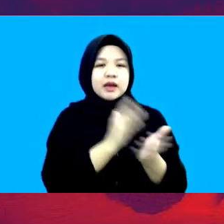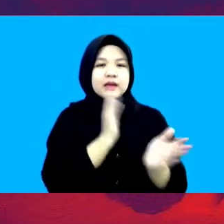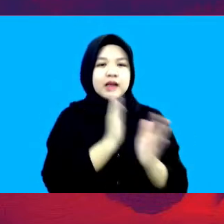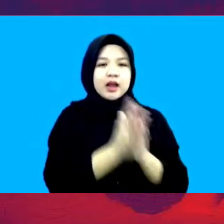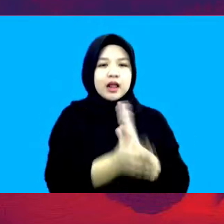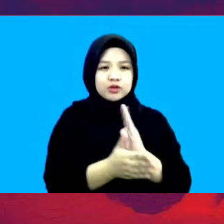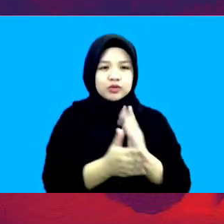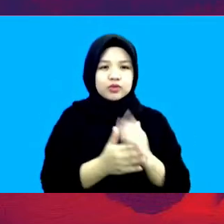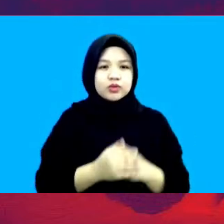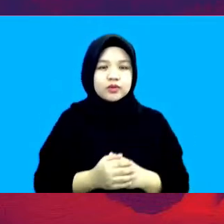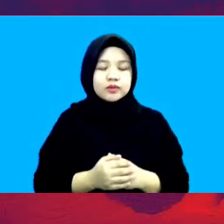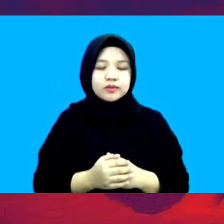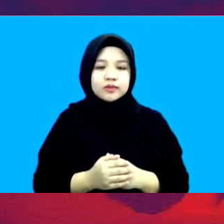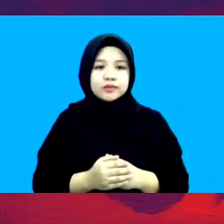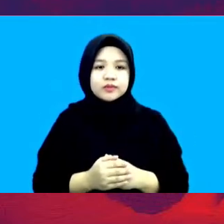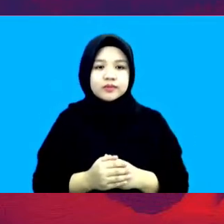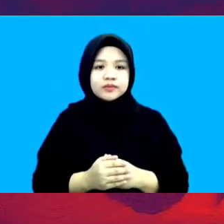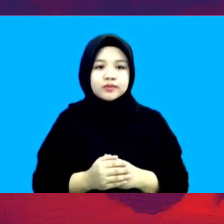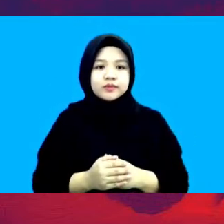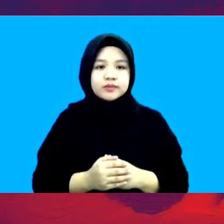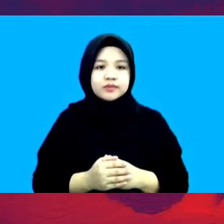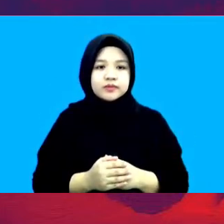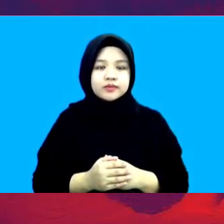Okay. All right, how about that?